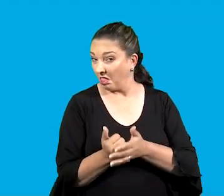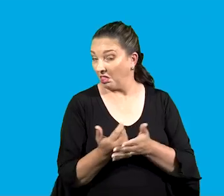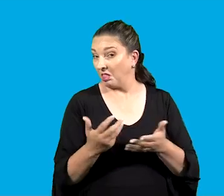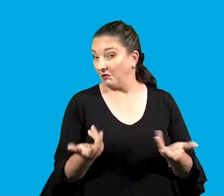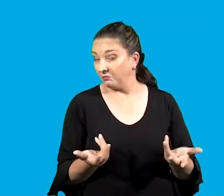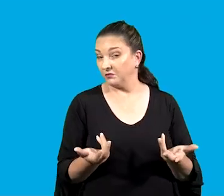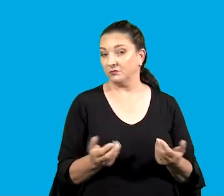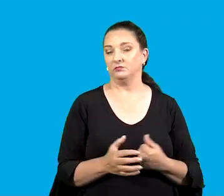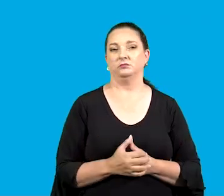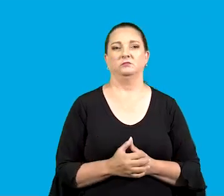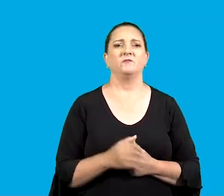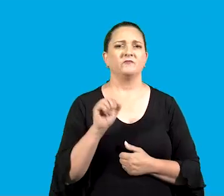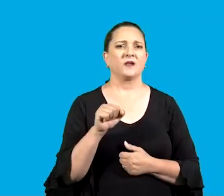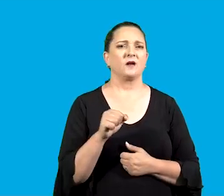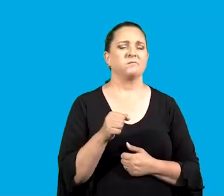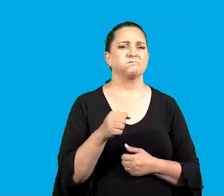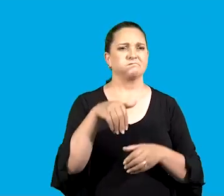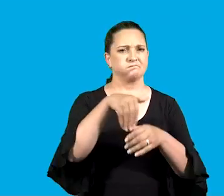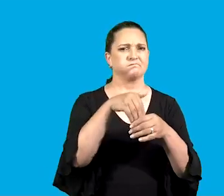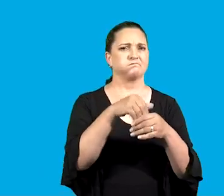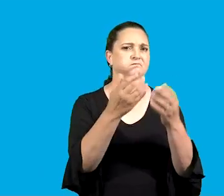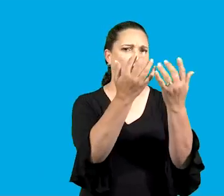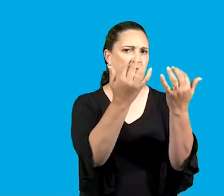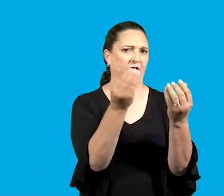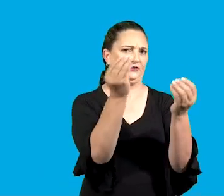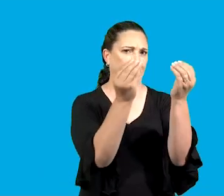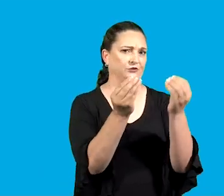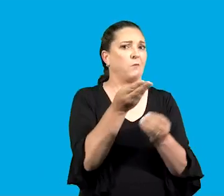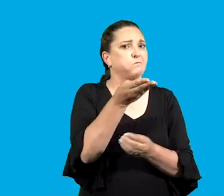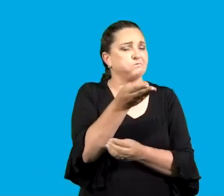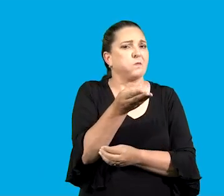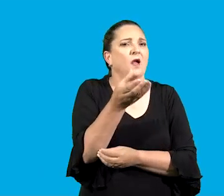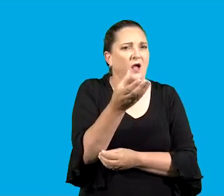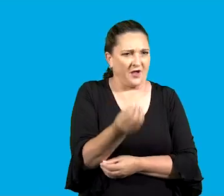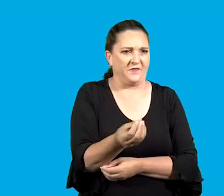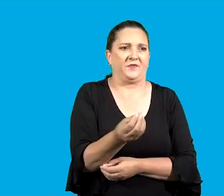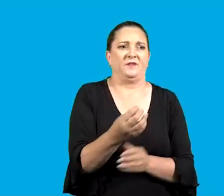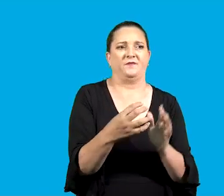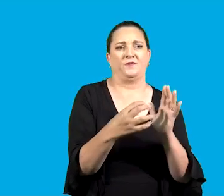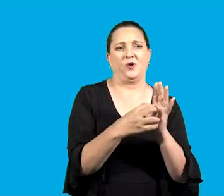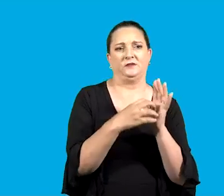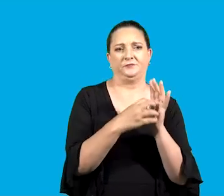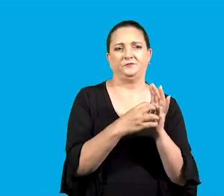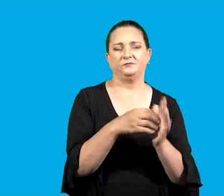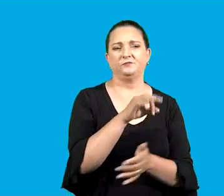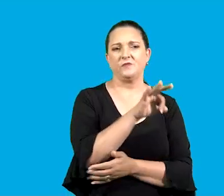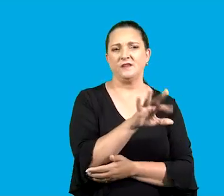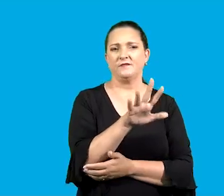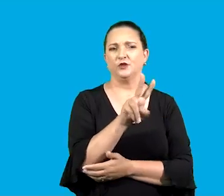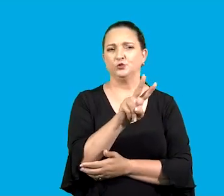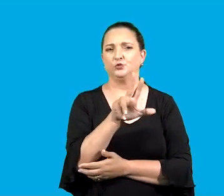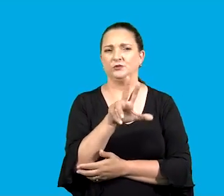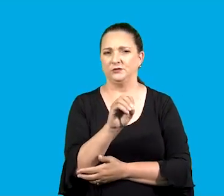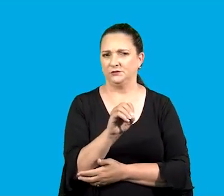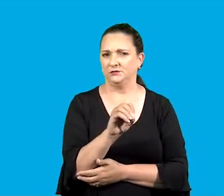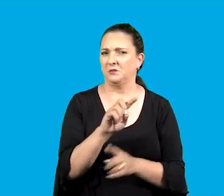we budgeted advertising, that is 35,280, but the actual advertising was